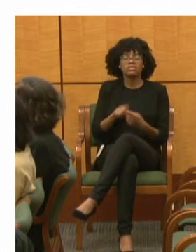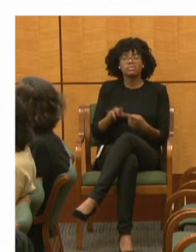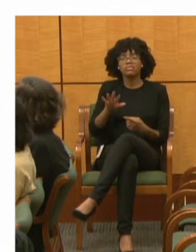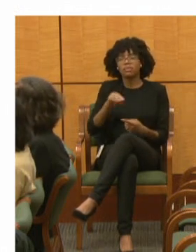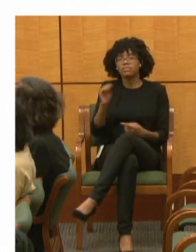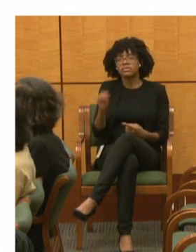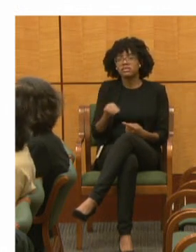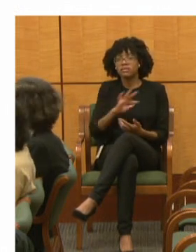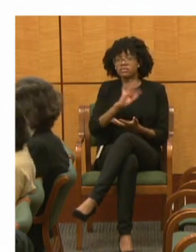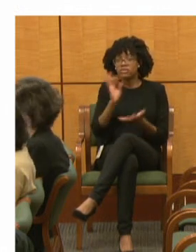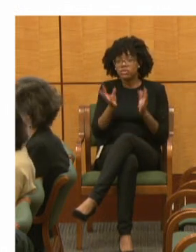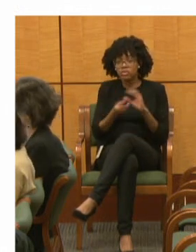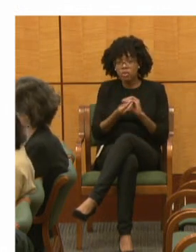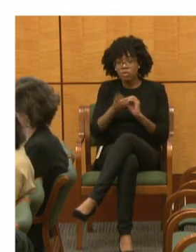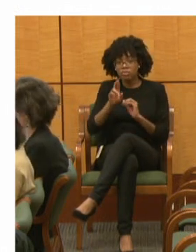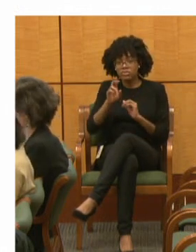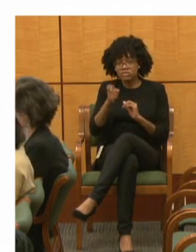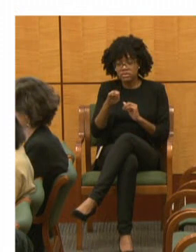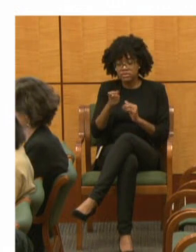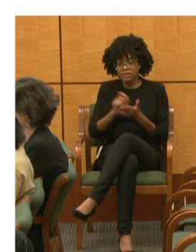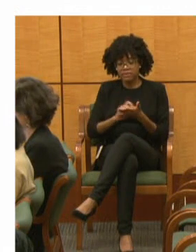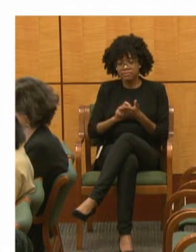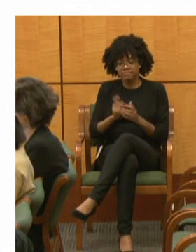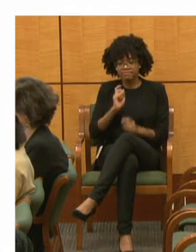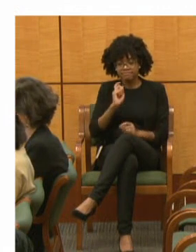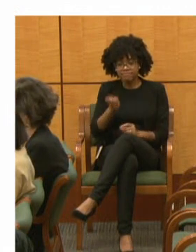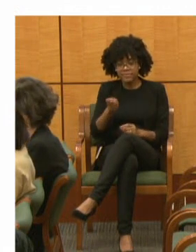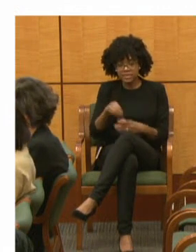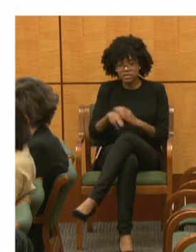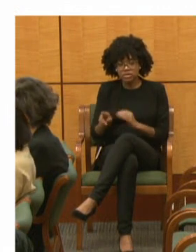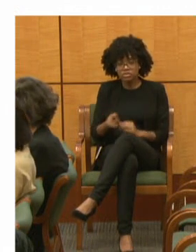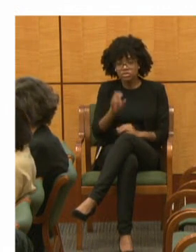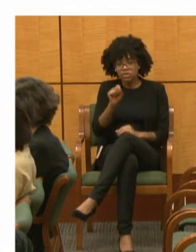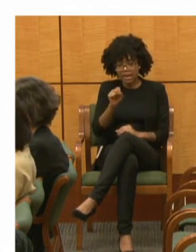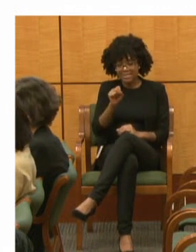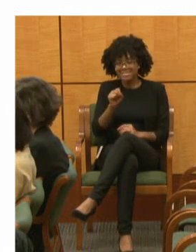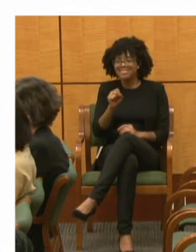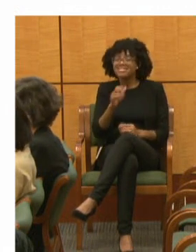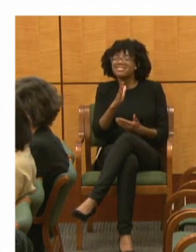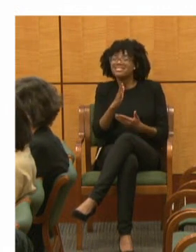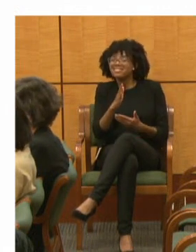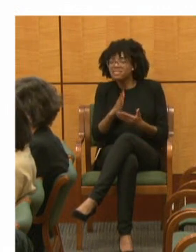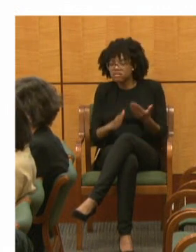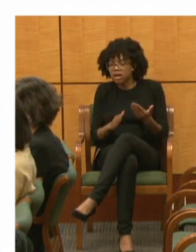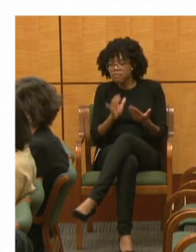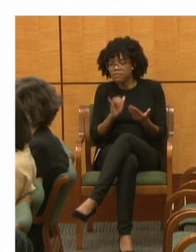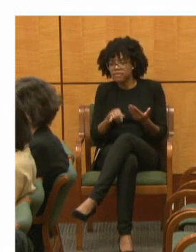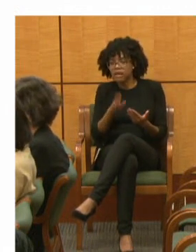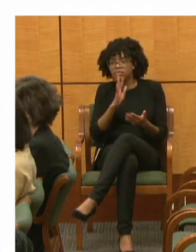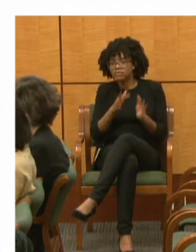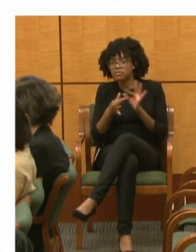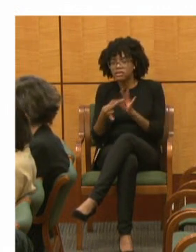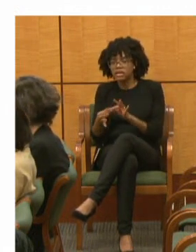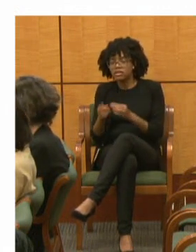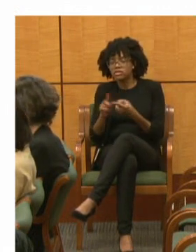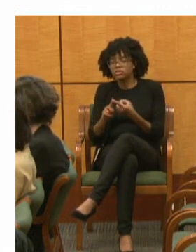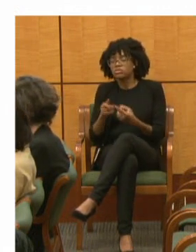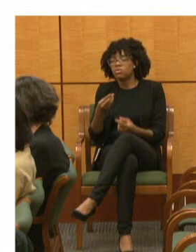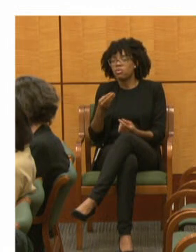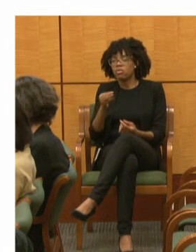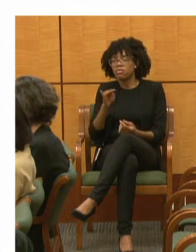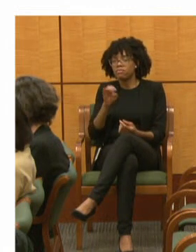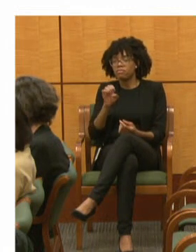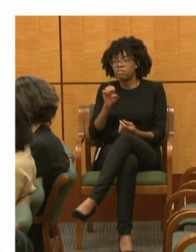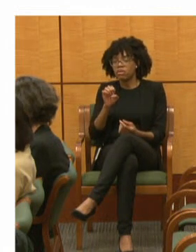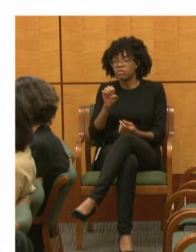total prescriptions filled in the United States. And only a portion of that is going to be related to hormonal therapy, let alone bioidentical